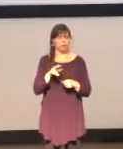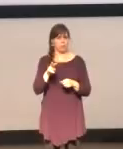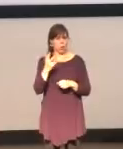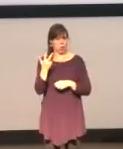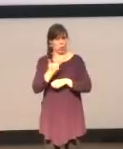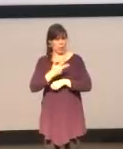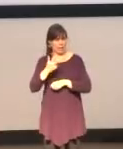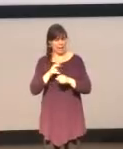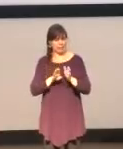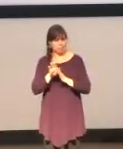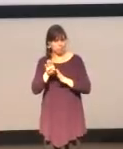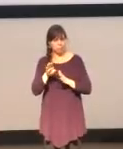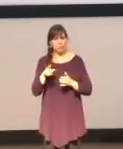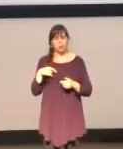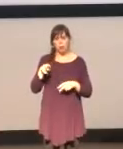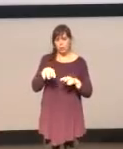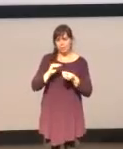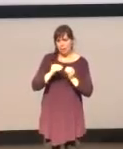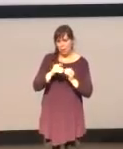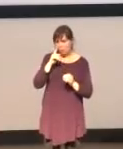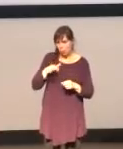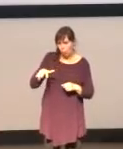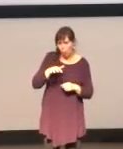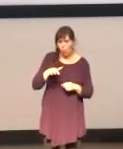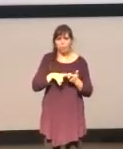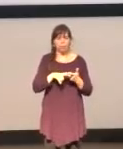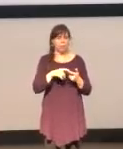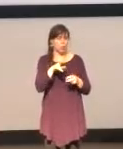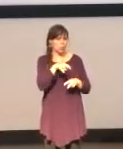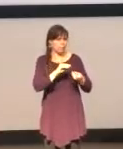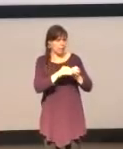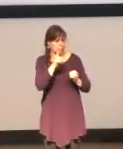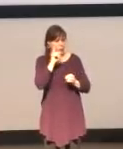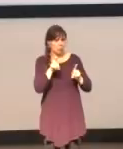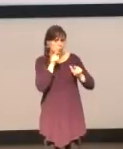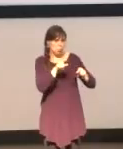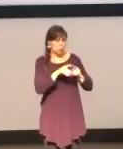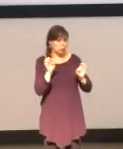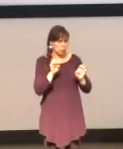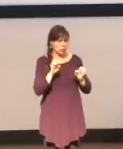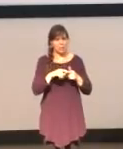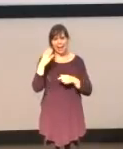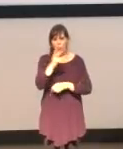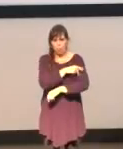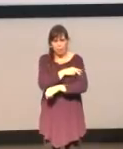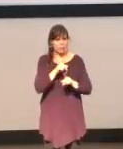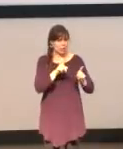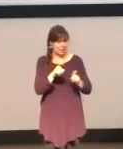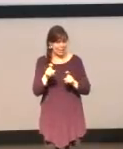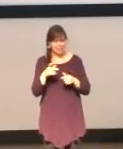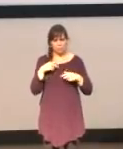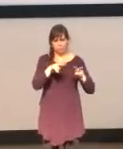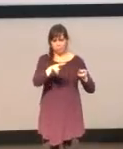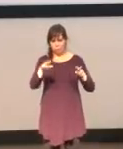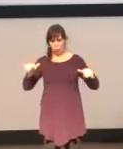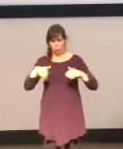indicator. We're looking at local COVID data. We're looking at ED and outpatient COVID test data and overall ICU and general care